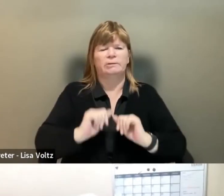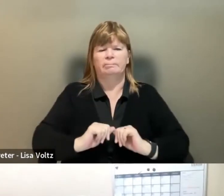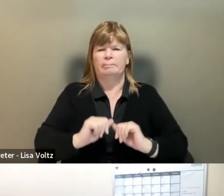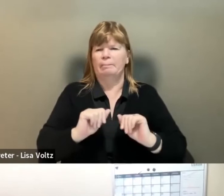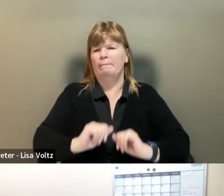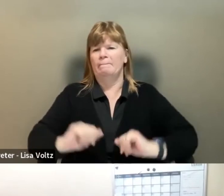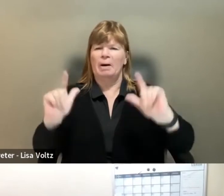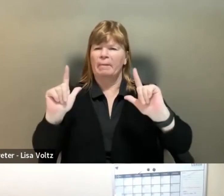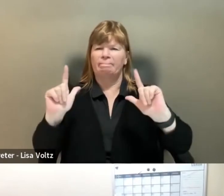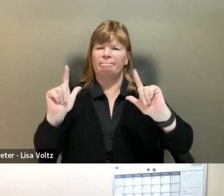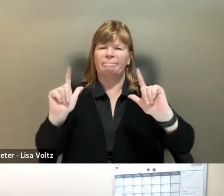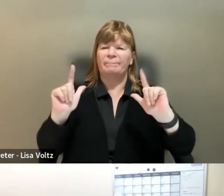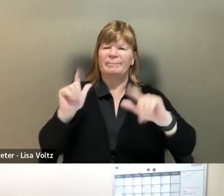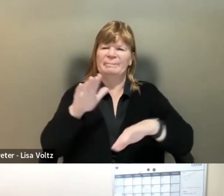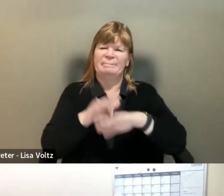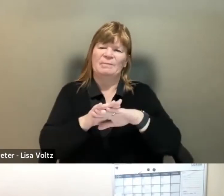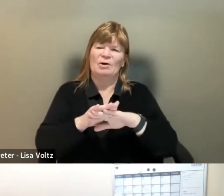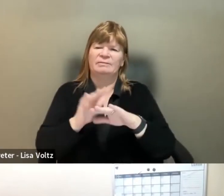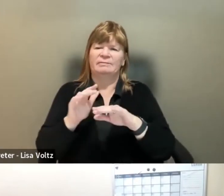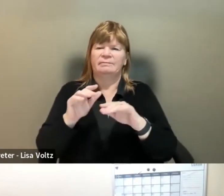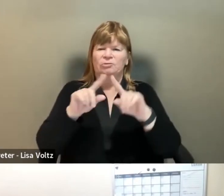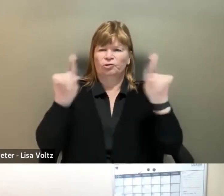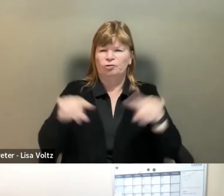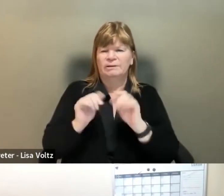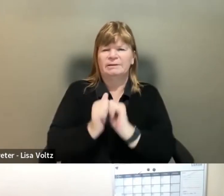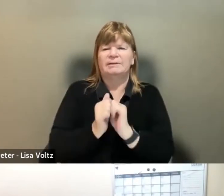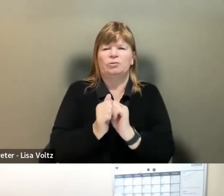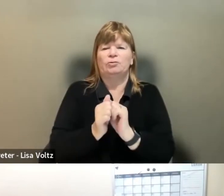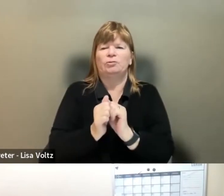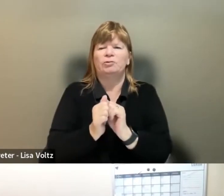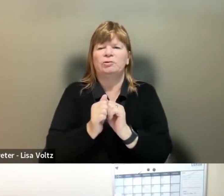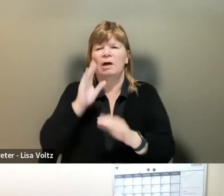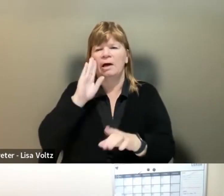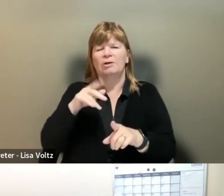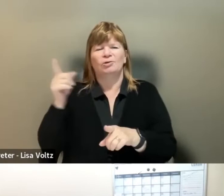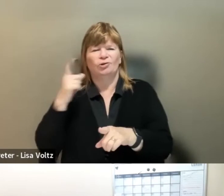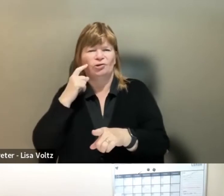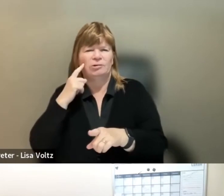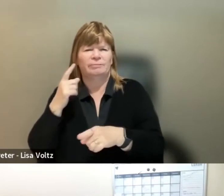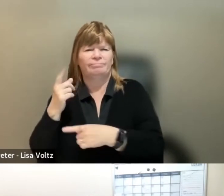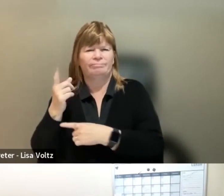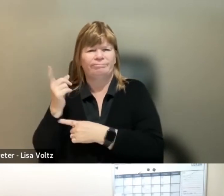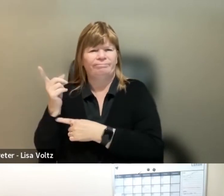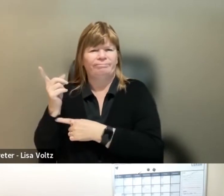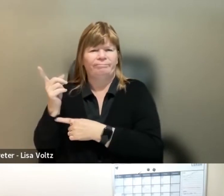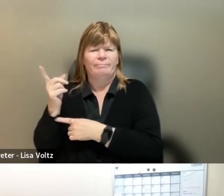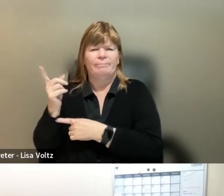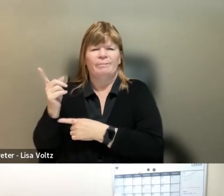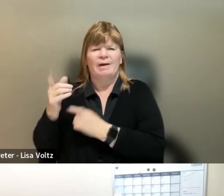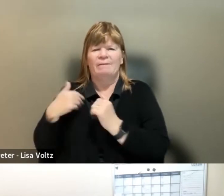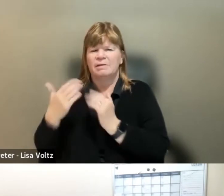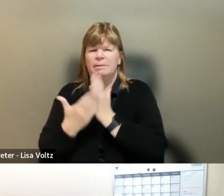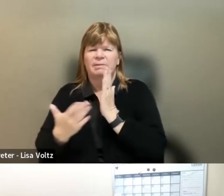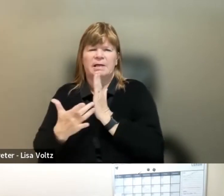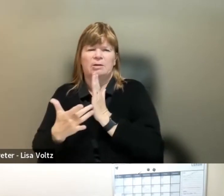of come up together. And I know Nassini mentioned that she was having some technical